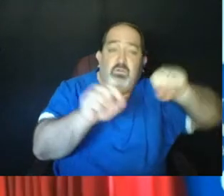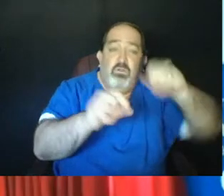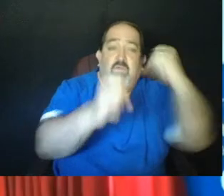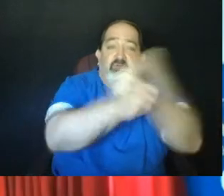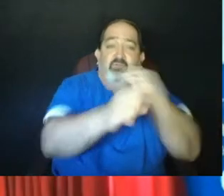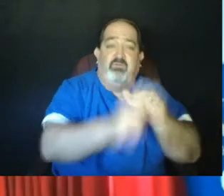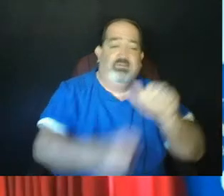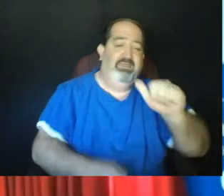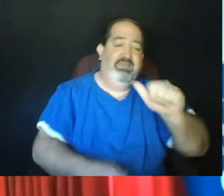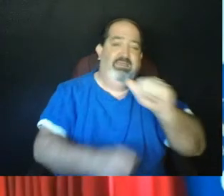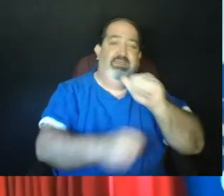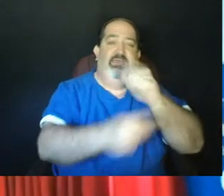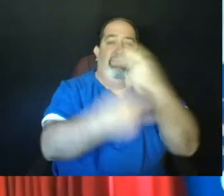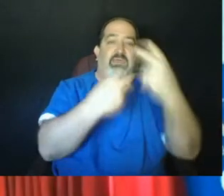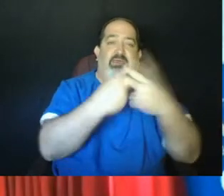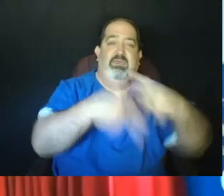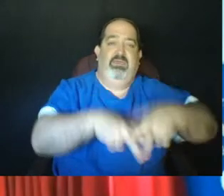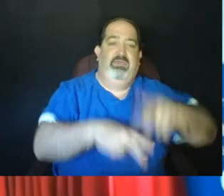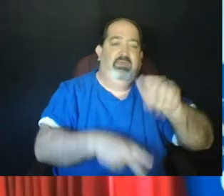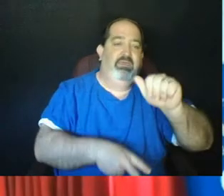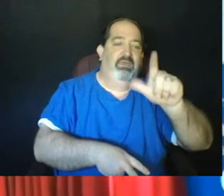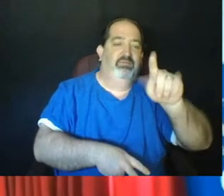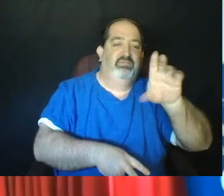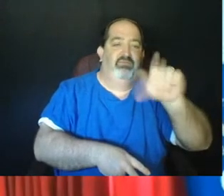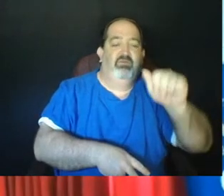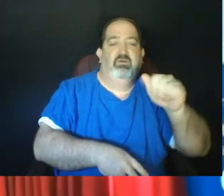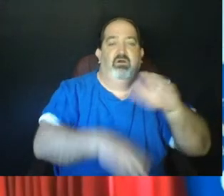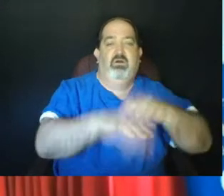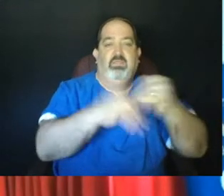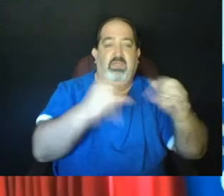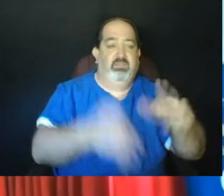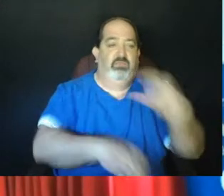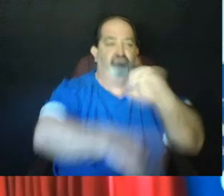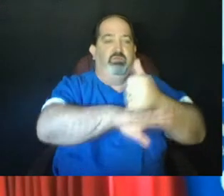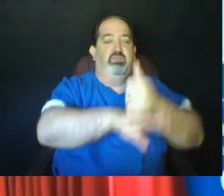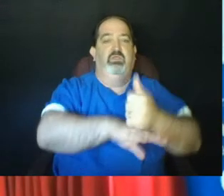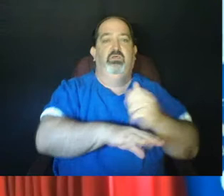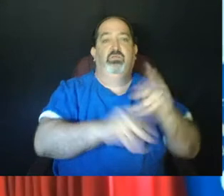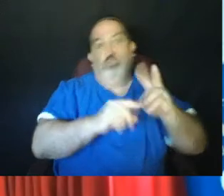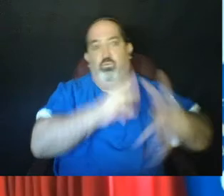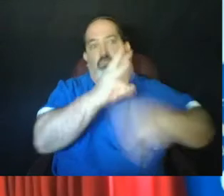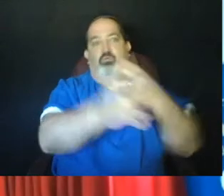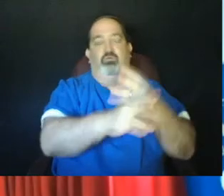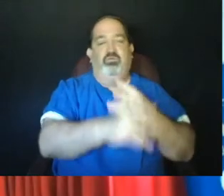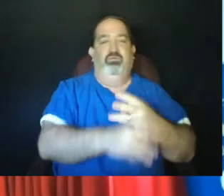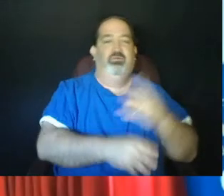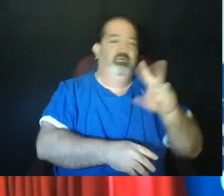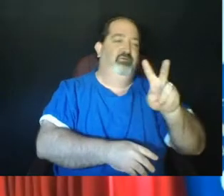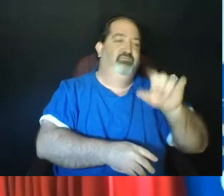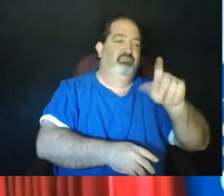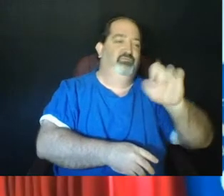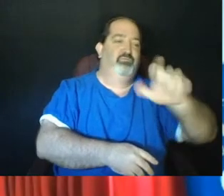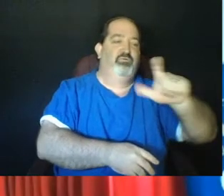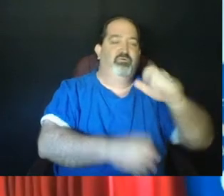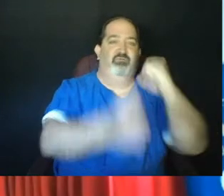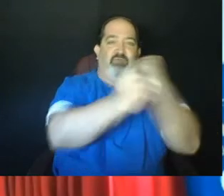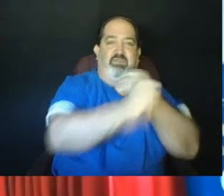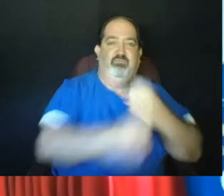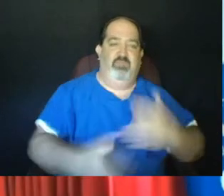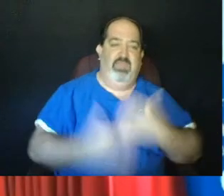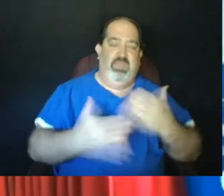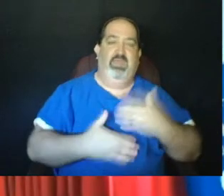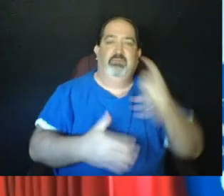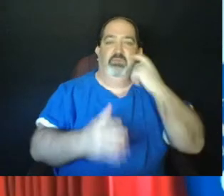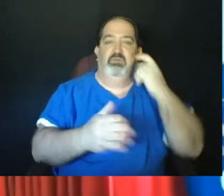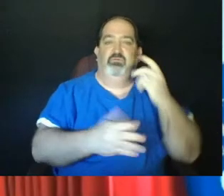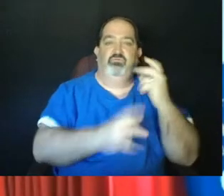Altavia Online, and he sort of created the world of our virtual fighting, if you will. Very happy to award all these people this award. They've